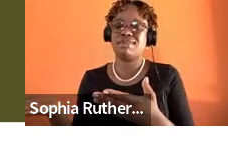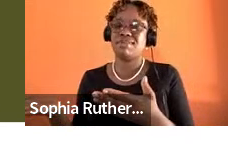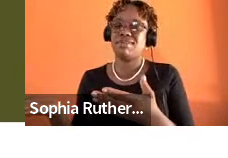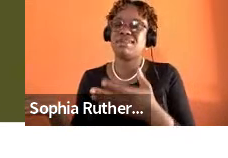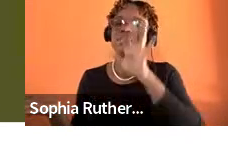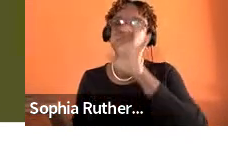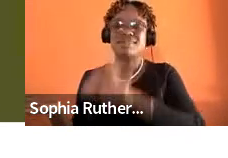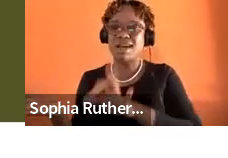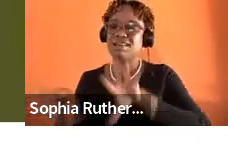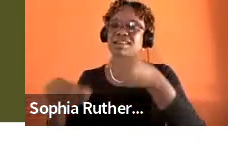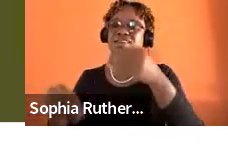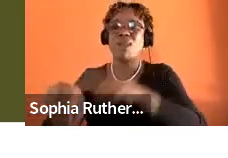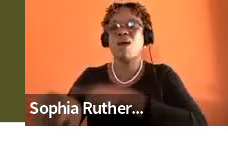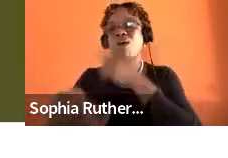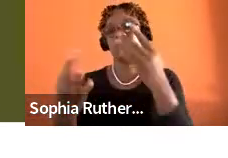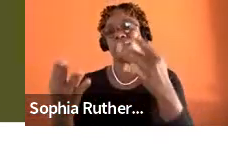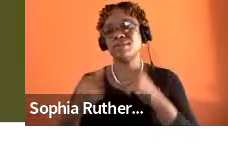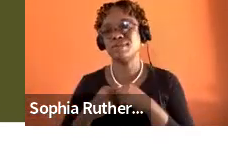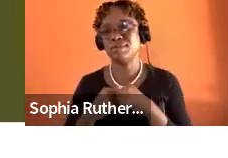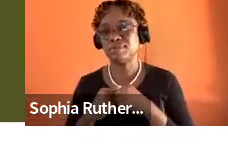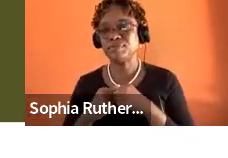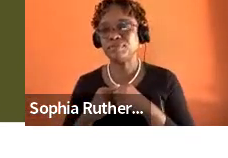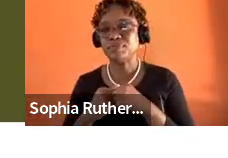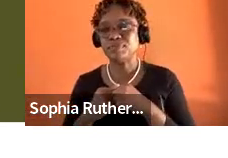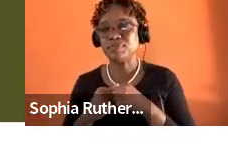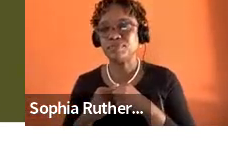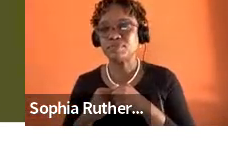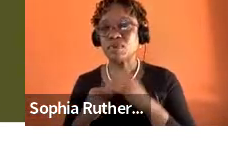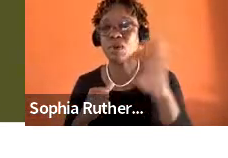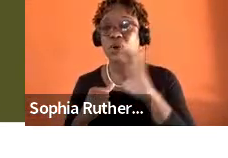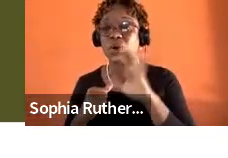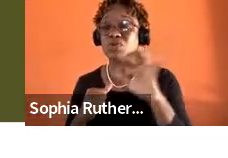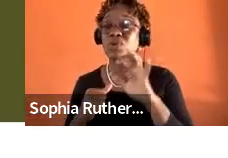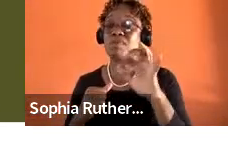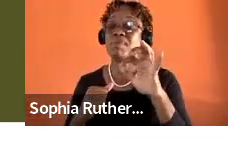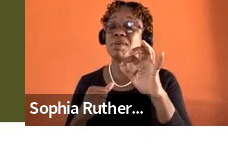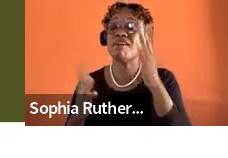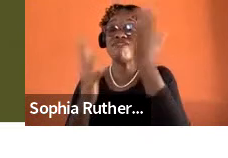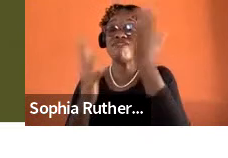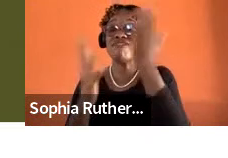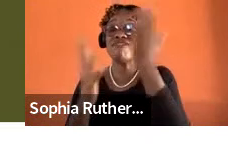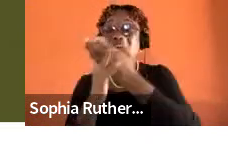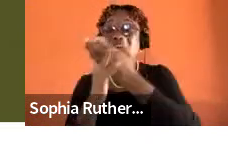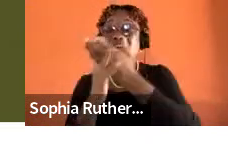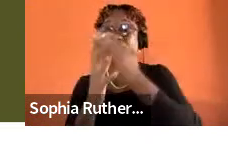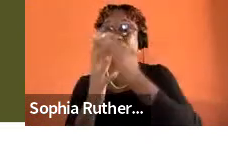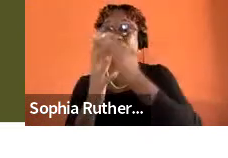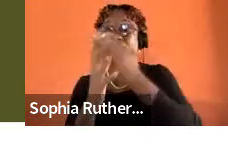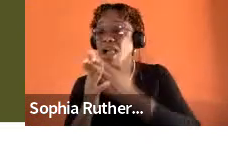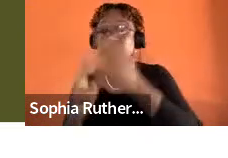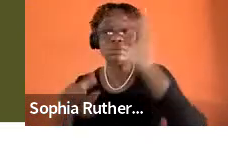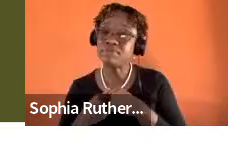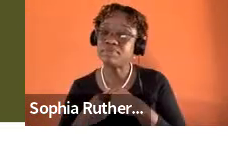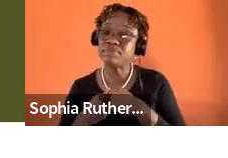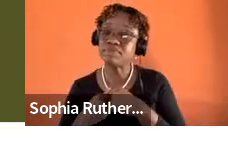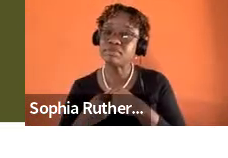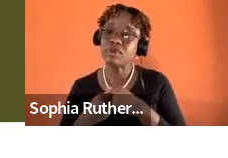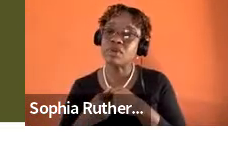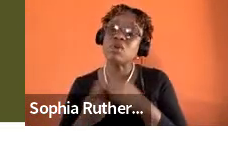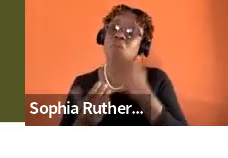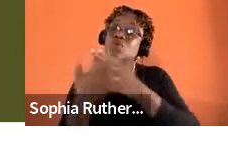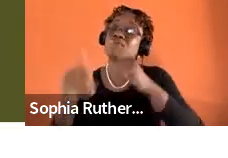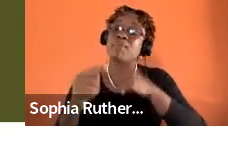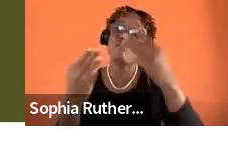wait times. And what also transpired was missing and misplaced files as well. Long wait times, as I mentioned before,